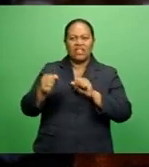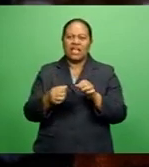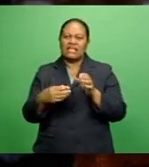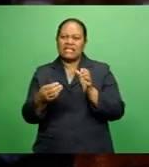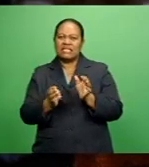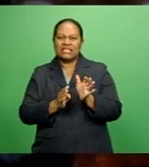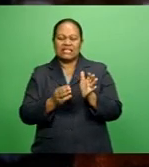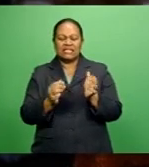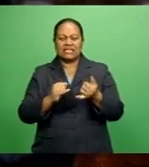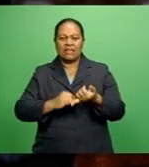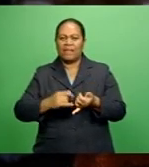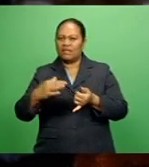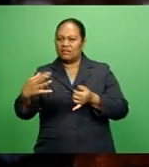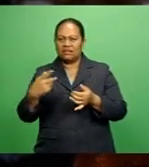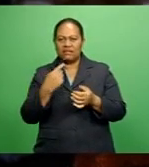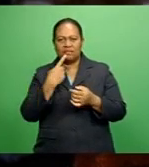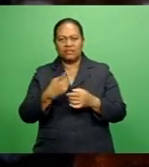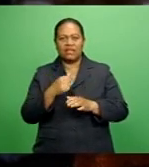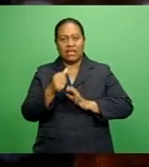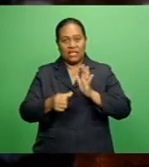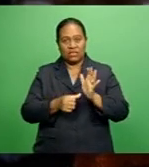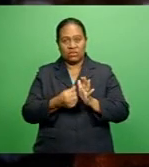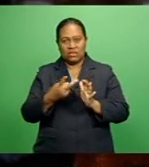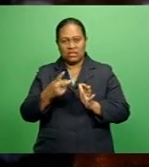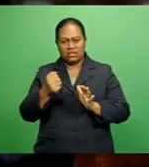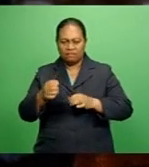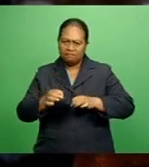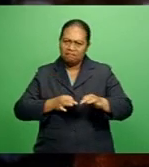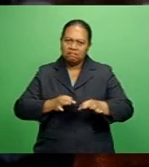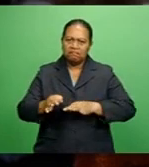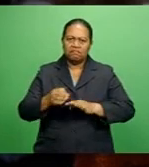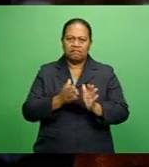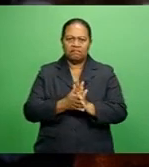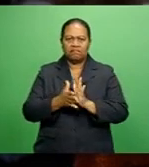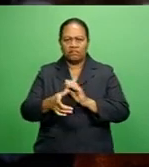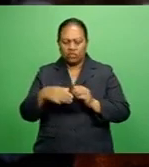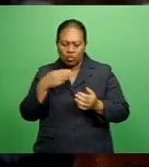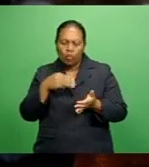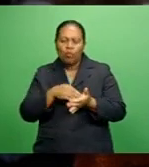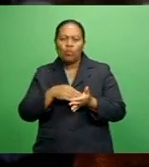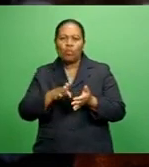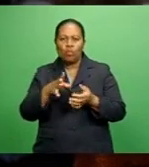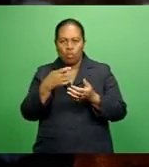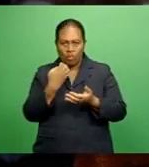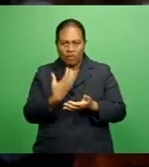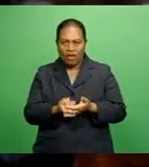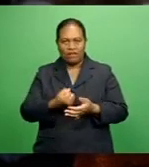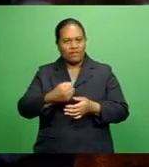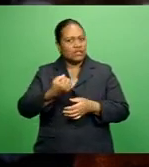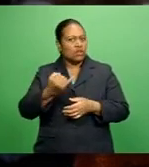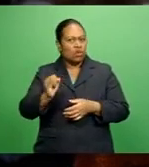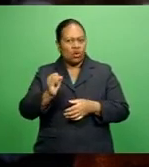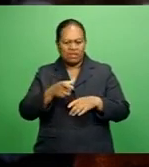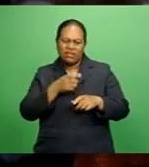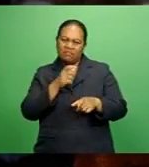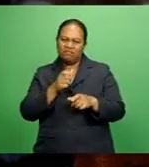Sniper Singh. Now the 26-year-old plans to turn heads and prove critics wrong as he prepares to face